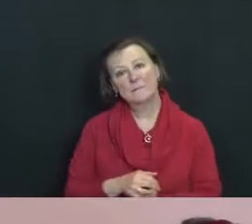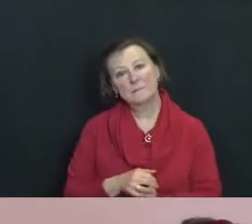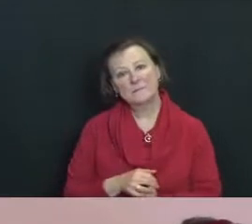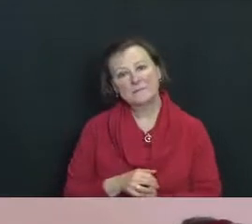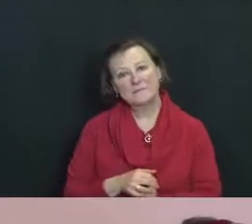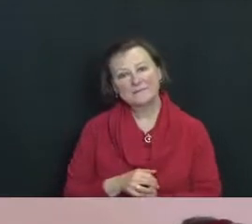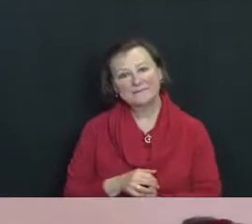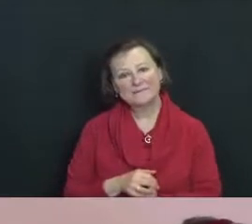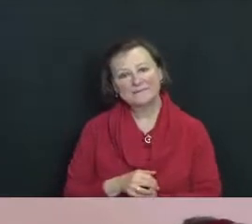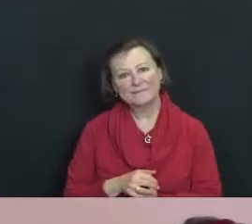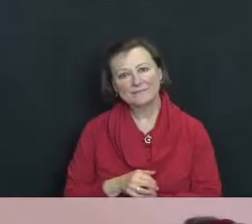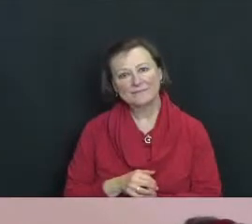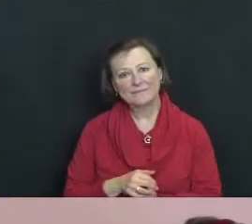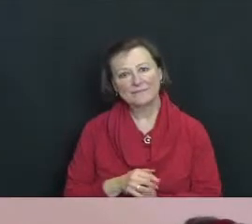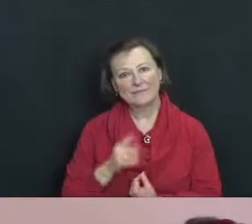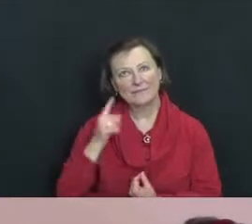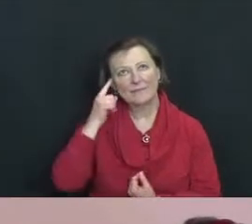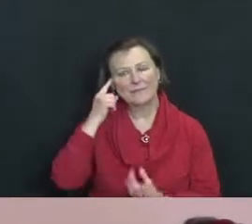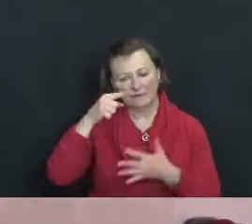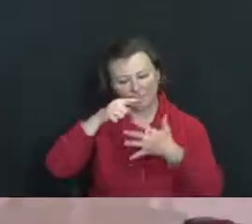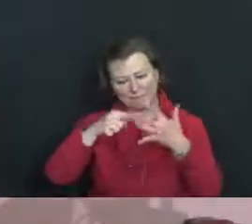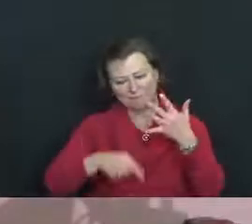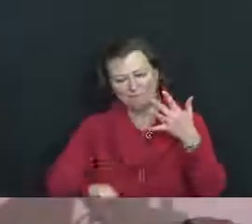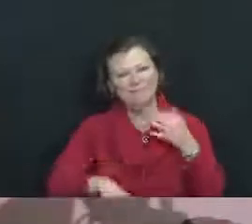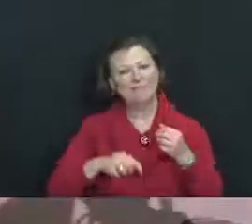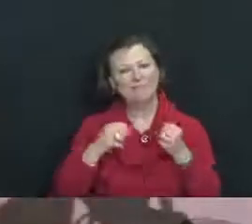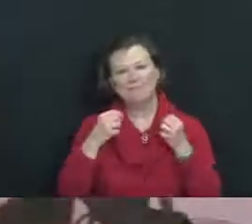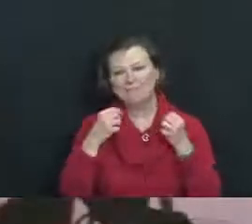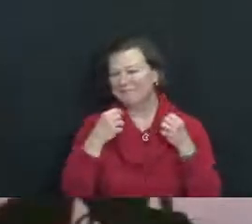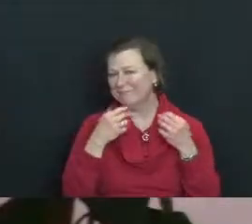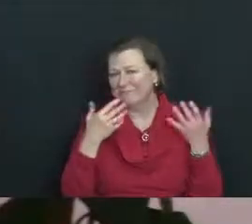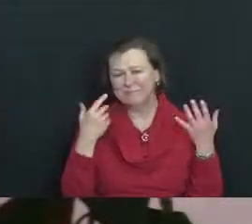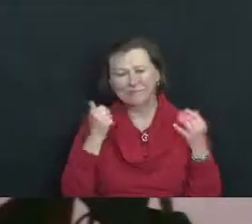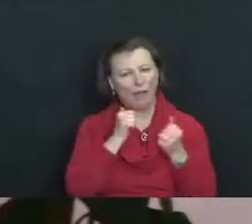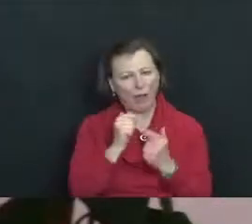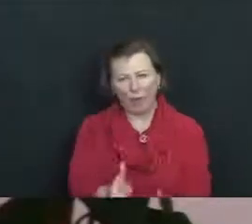Think of all that is done for you